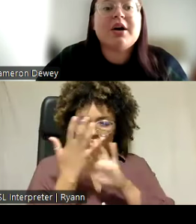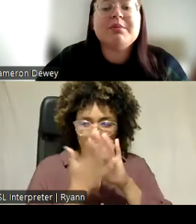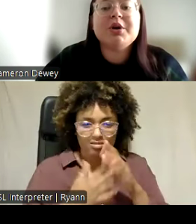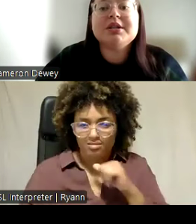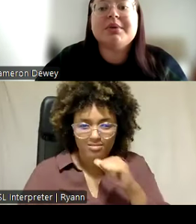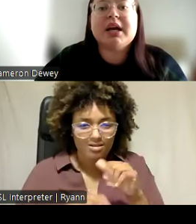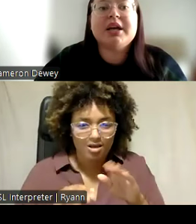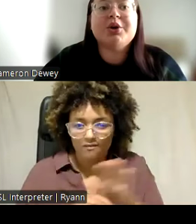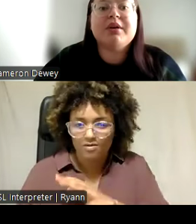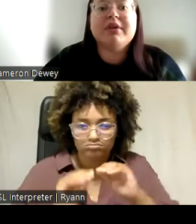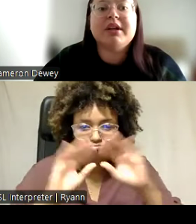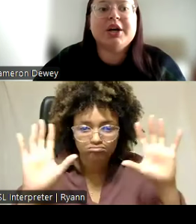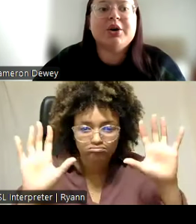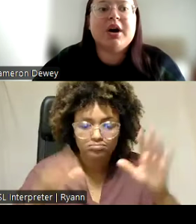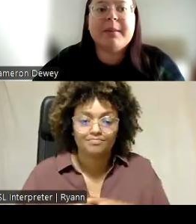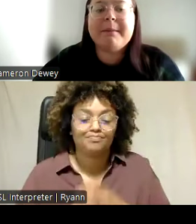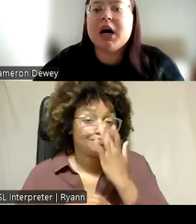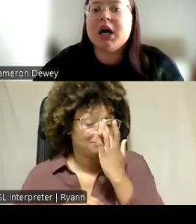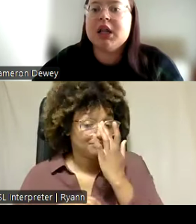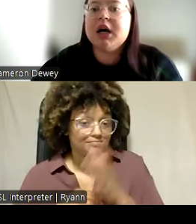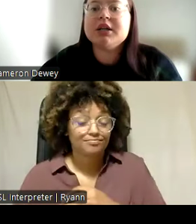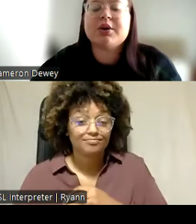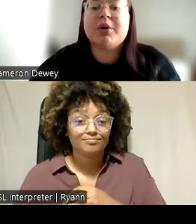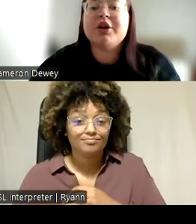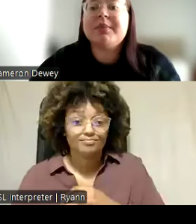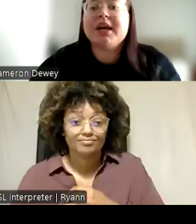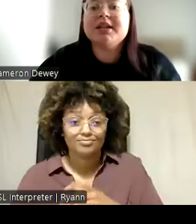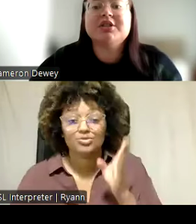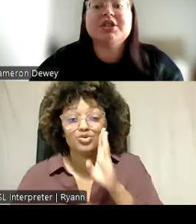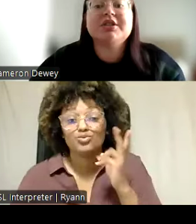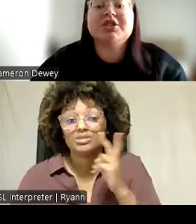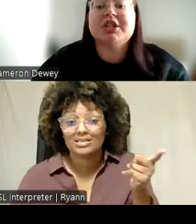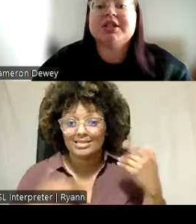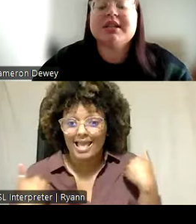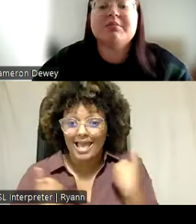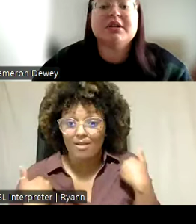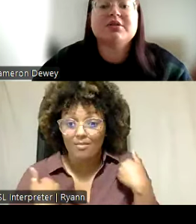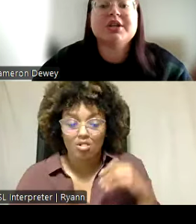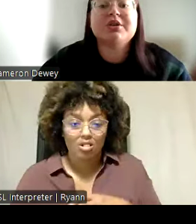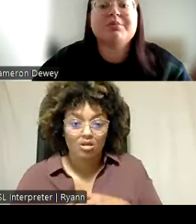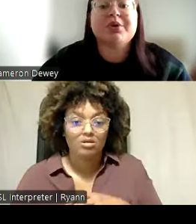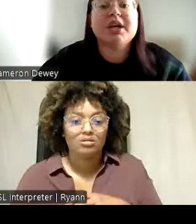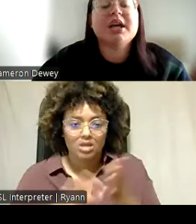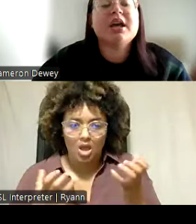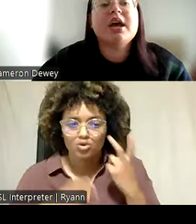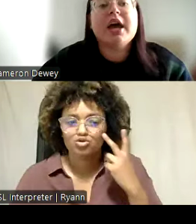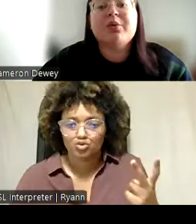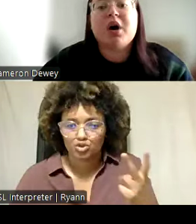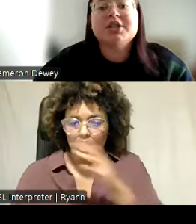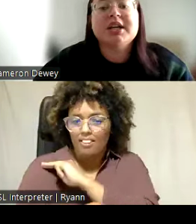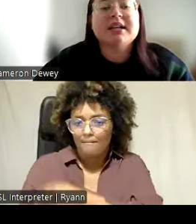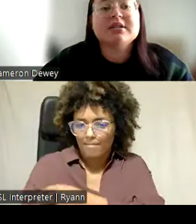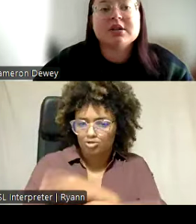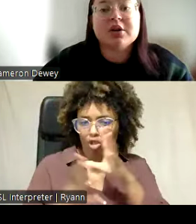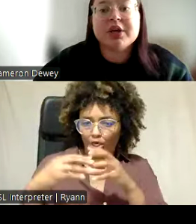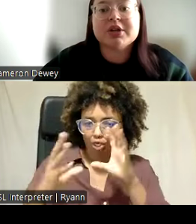So now I'm going to play you a video of an impala. So I want you to pay attention to the changes in muscle tone and breathing and